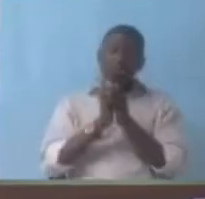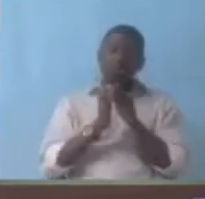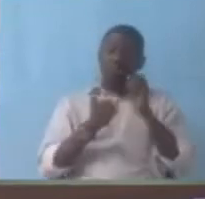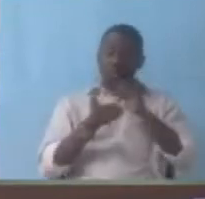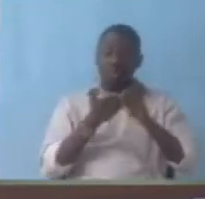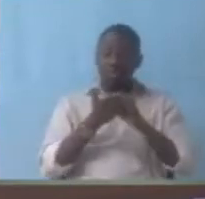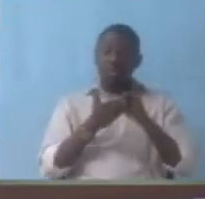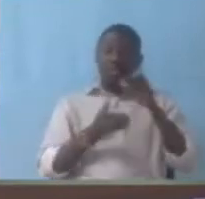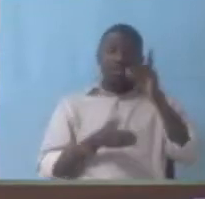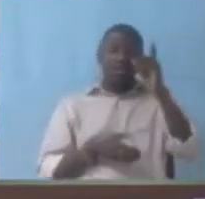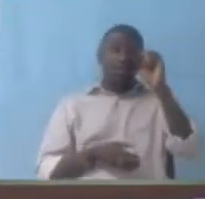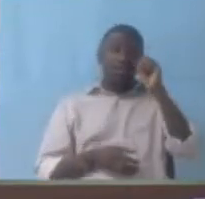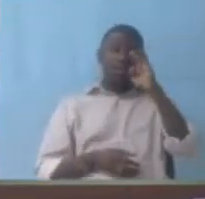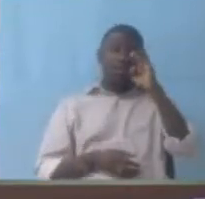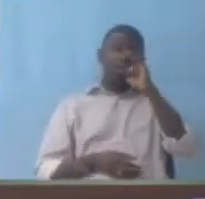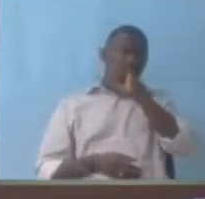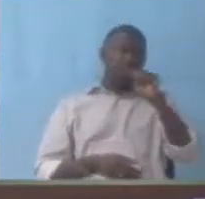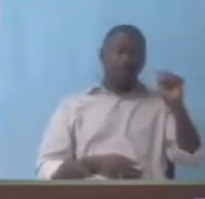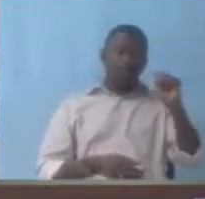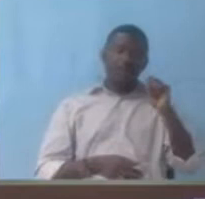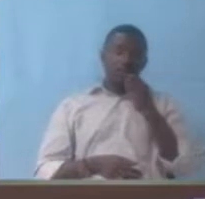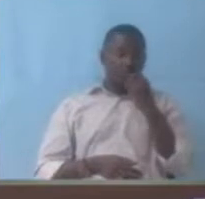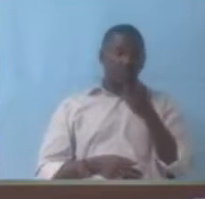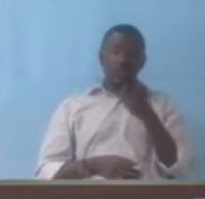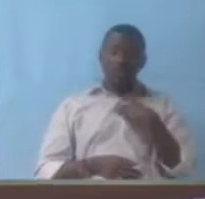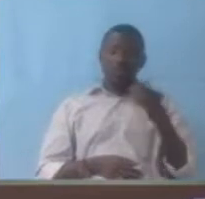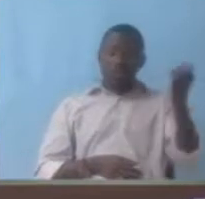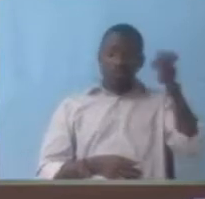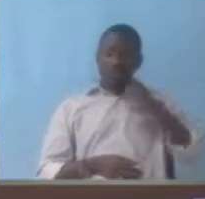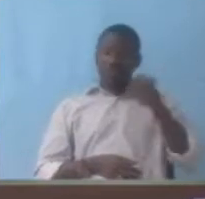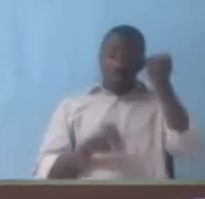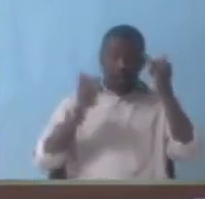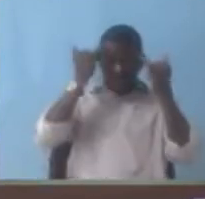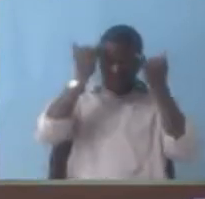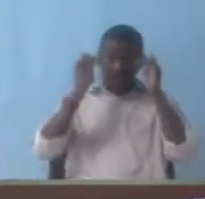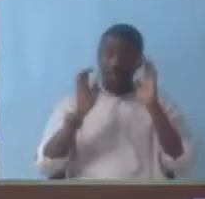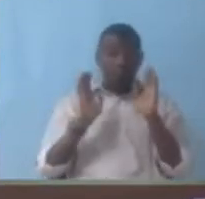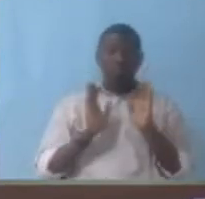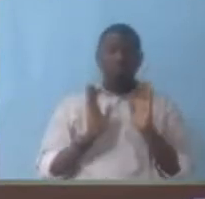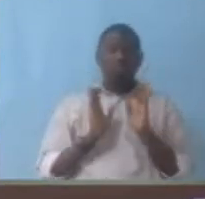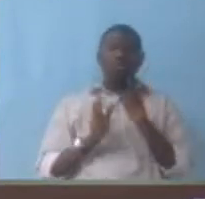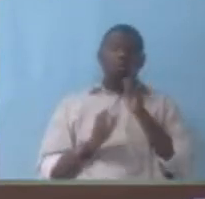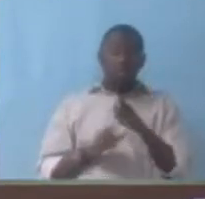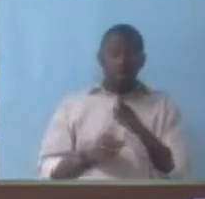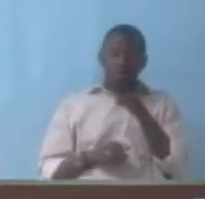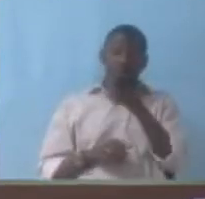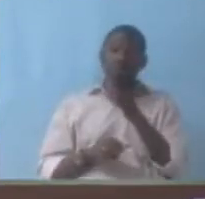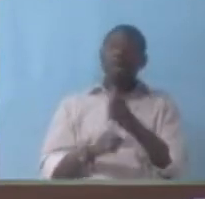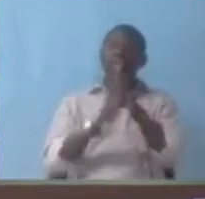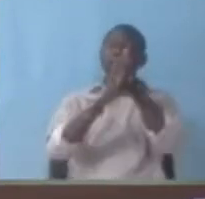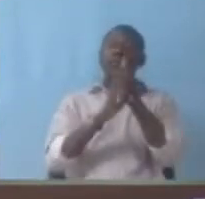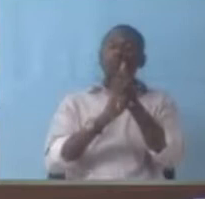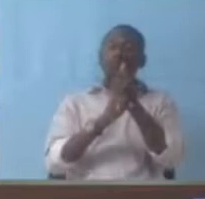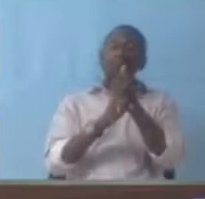That is all I said. I did not say that you came up with a concept or the idea that has already been well established, but that you assisted them